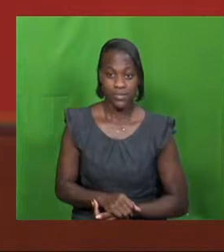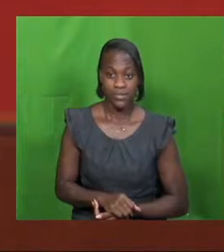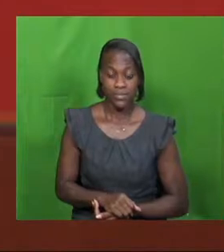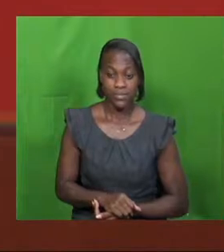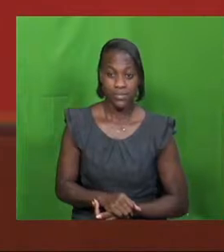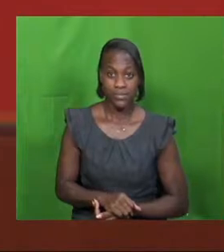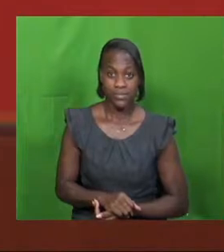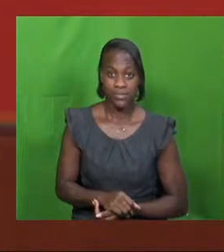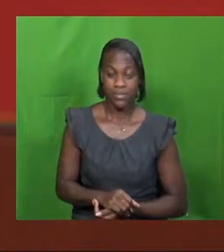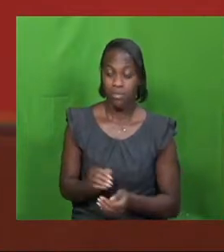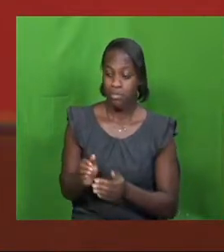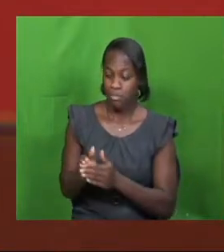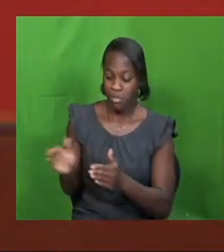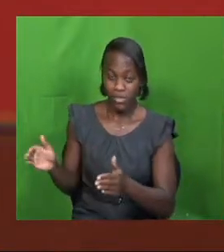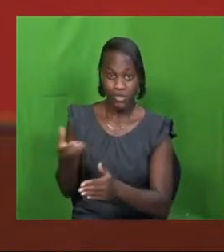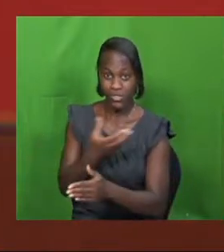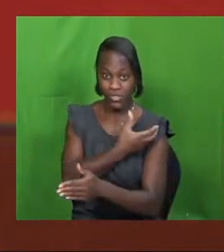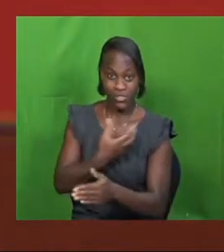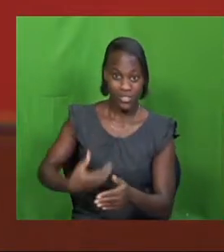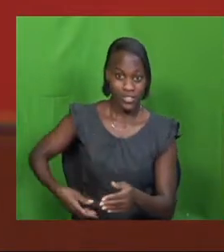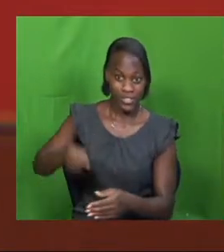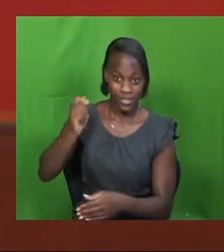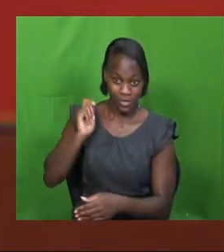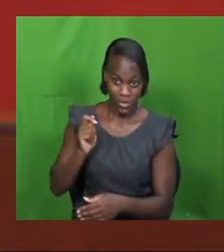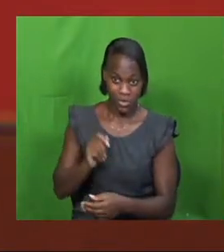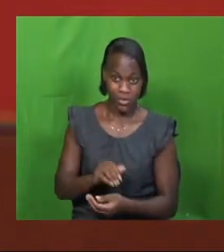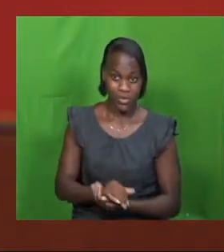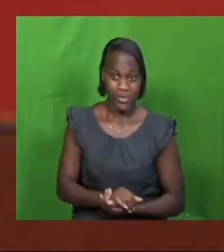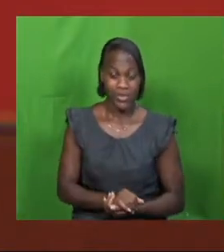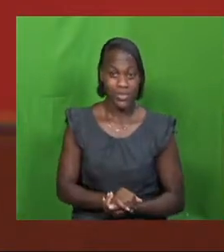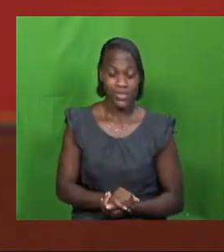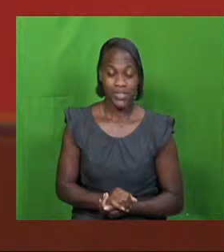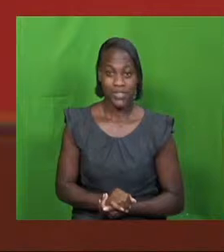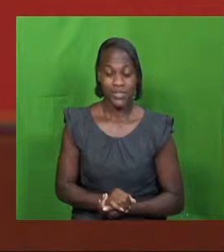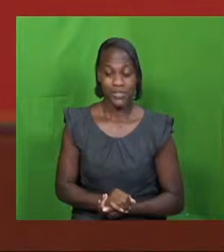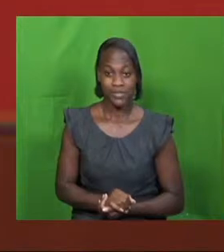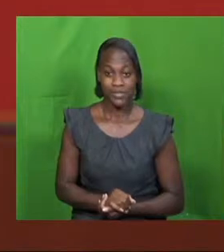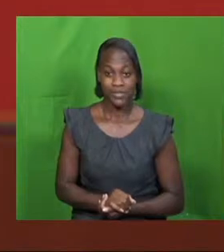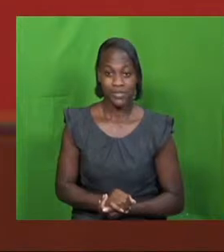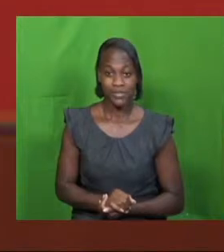Majority Chief Whip. Yes.